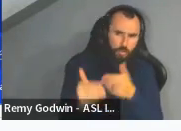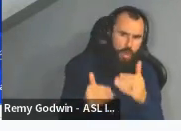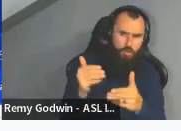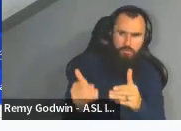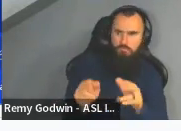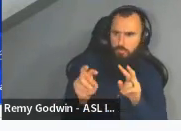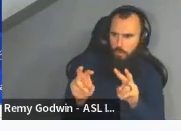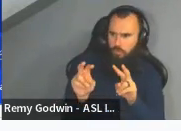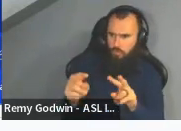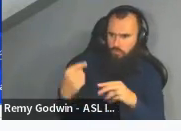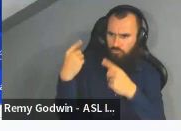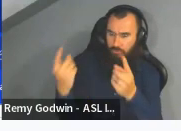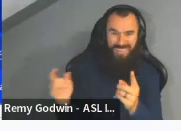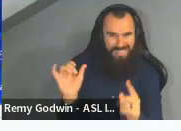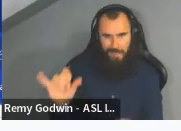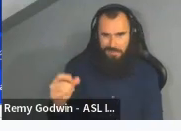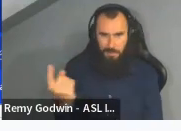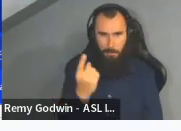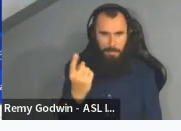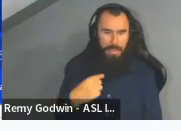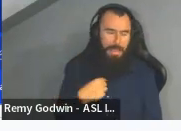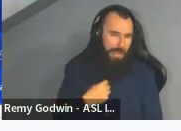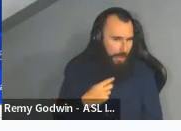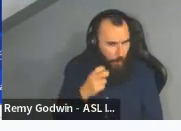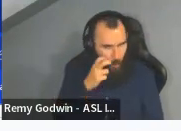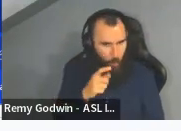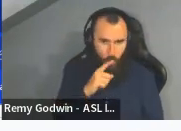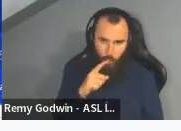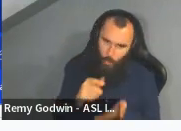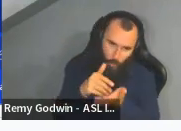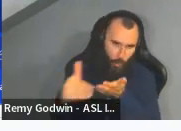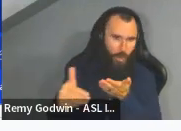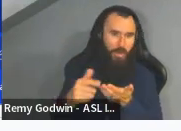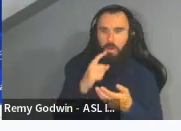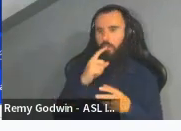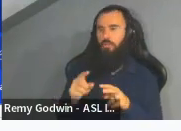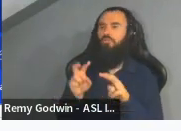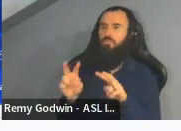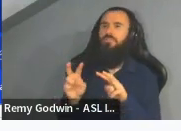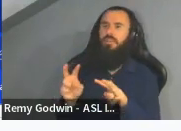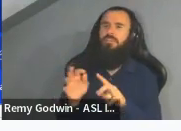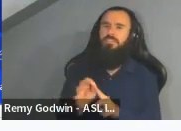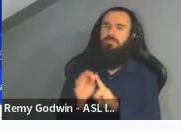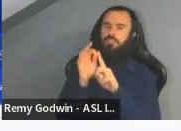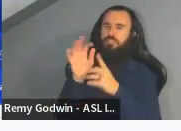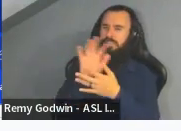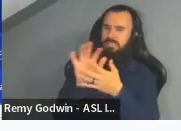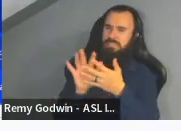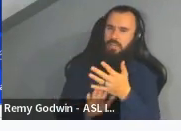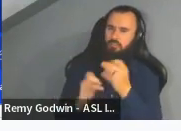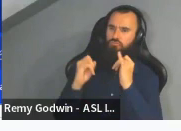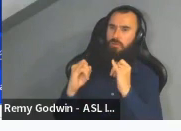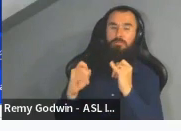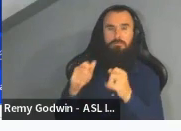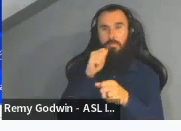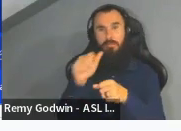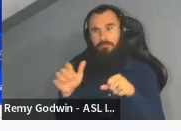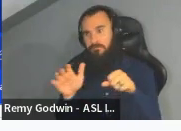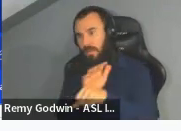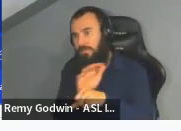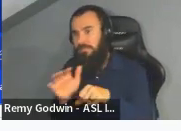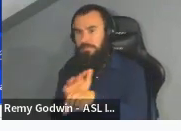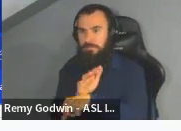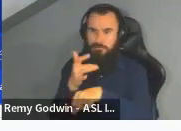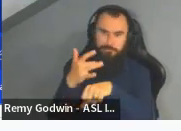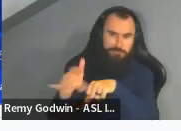something I hear about a lot, and supervision of specially designed instruction due to vacancy or coverage by non-certified special education